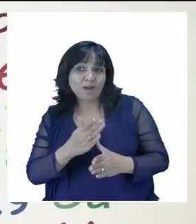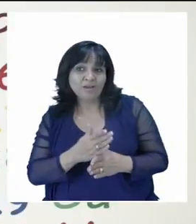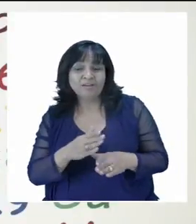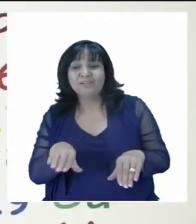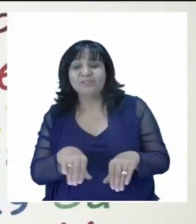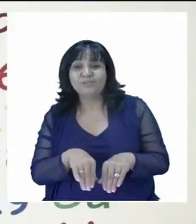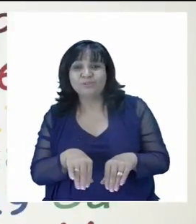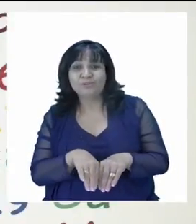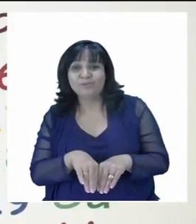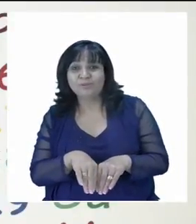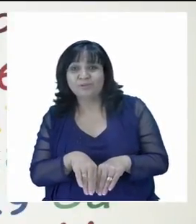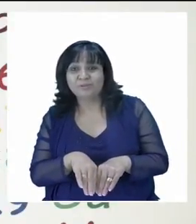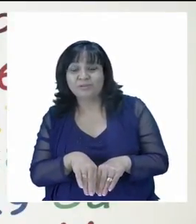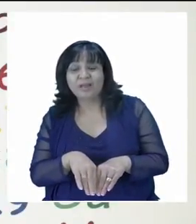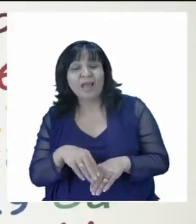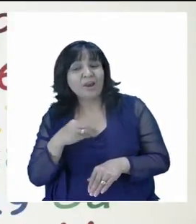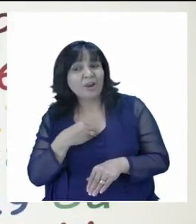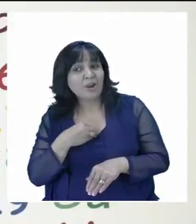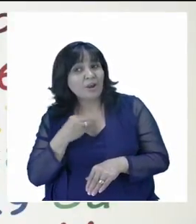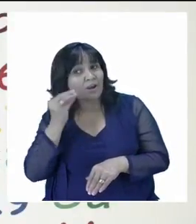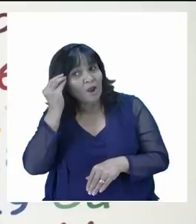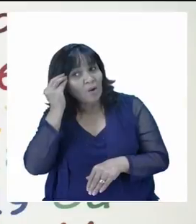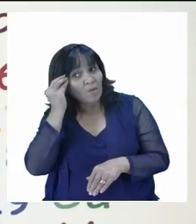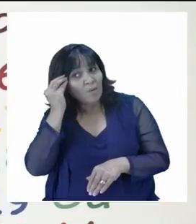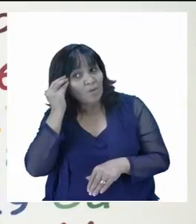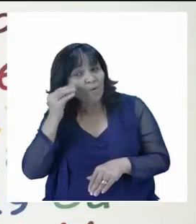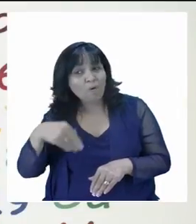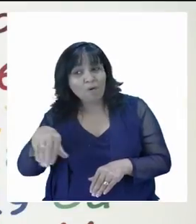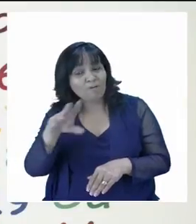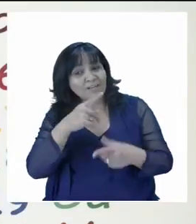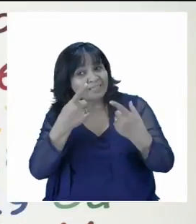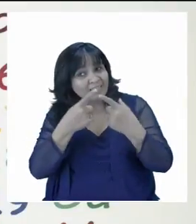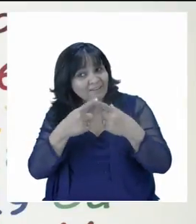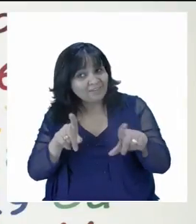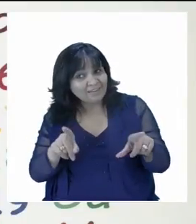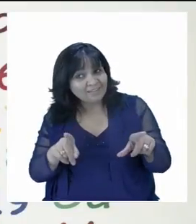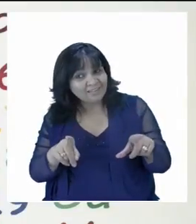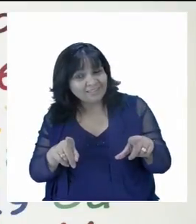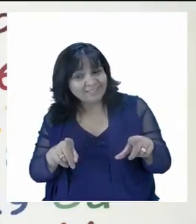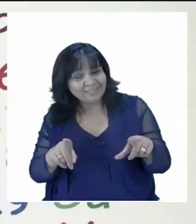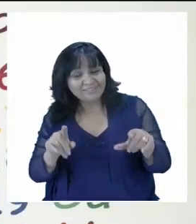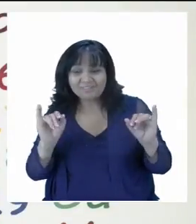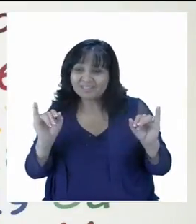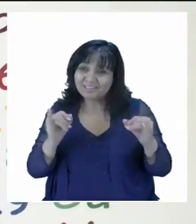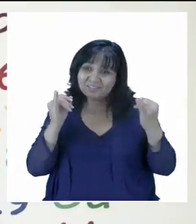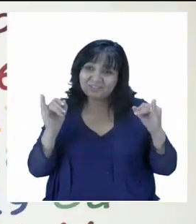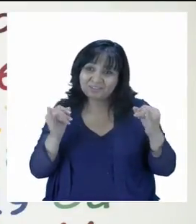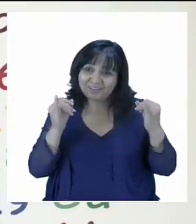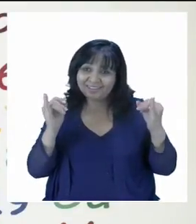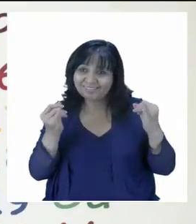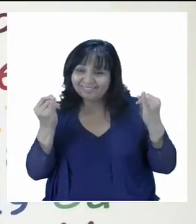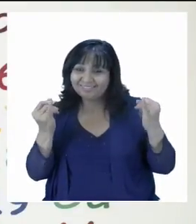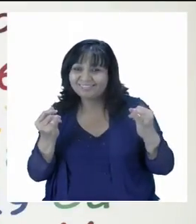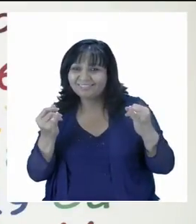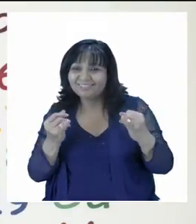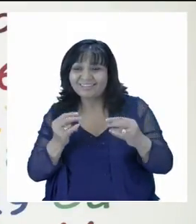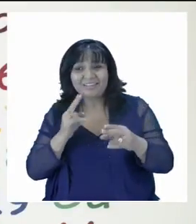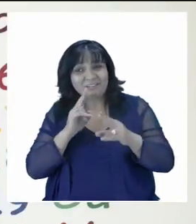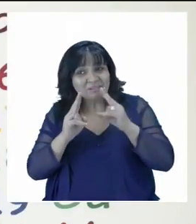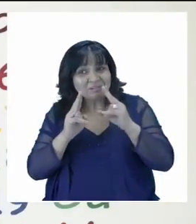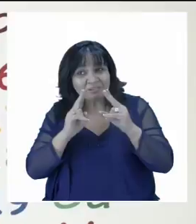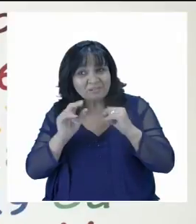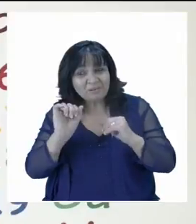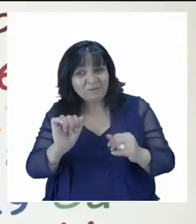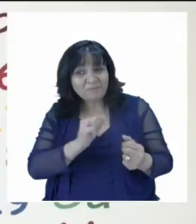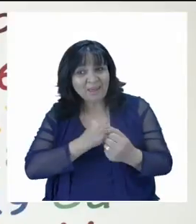we are all different, but there's some things that we do the same. Have fun, take your time, talk to your parents about